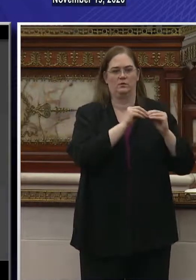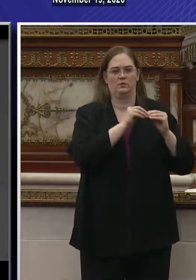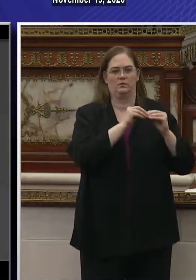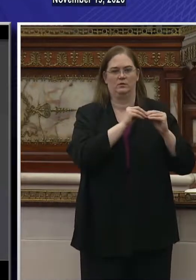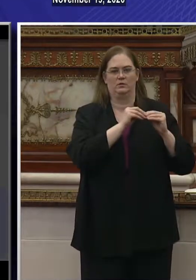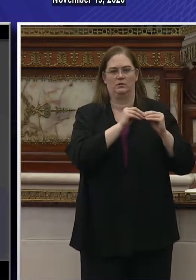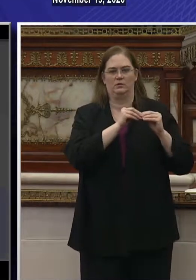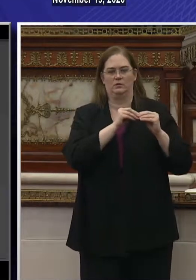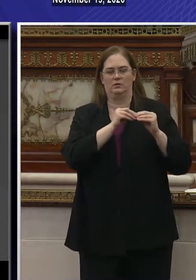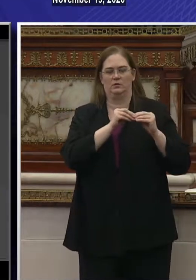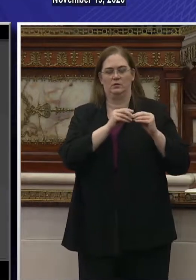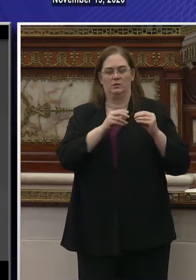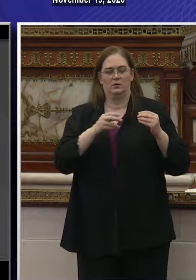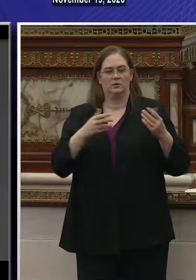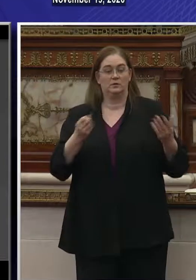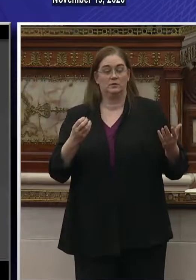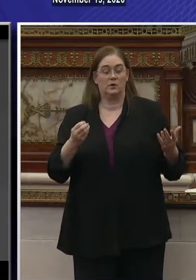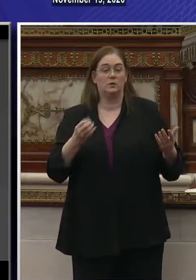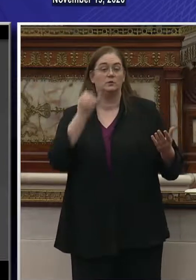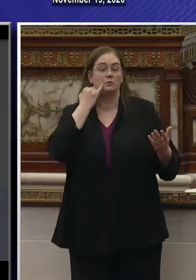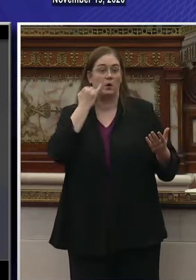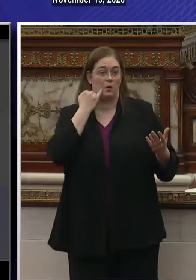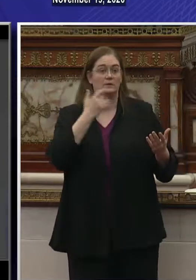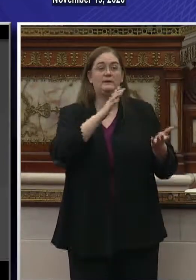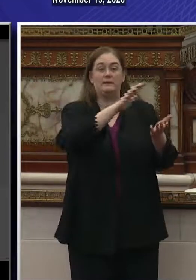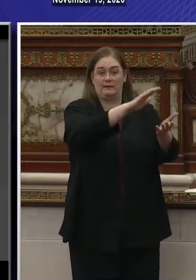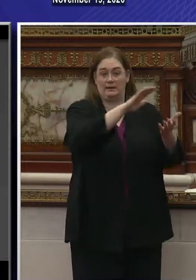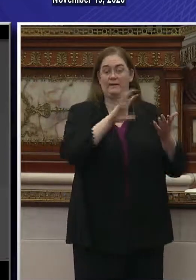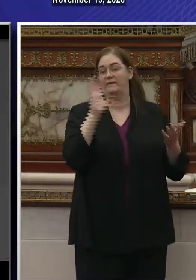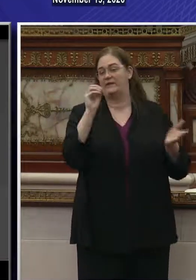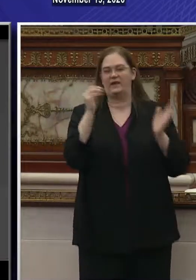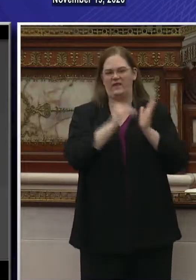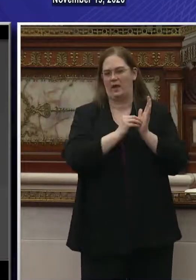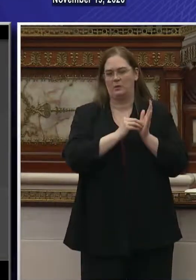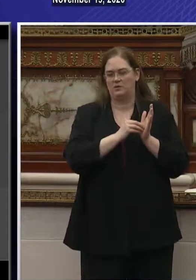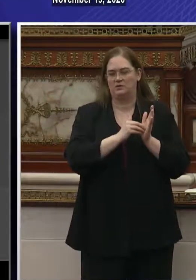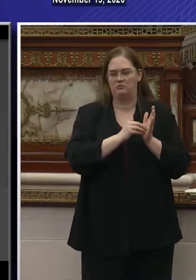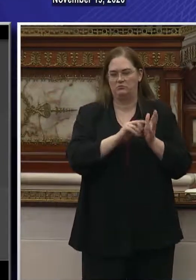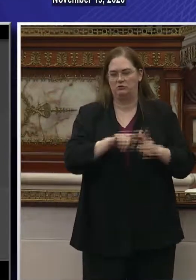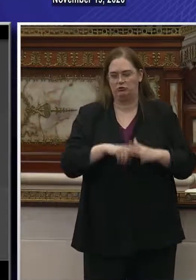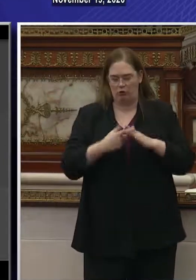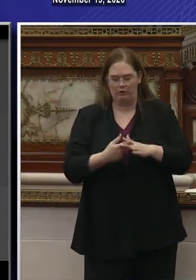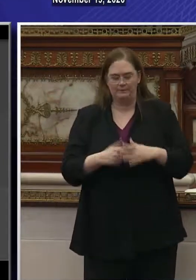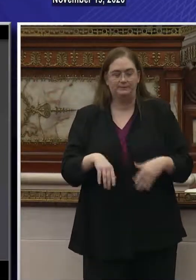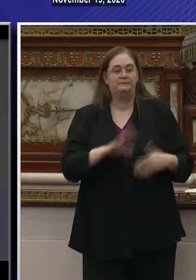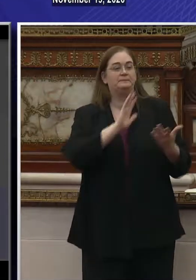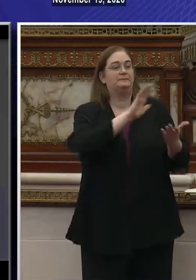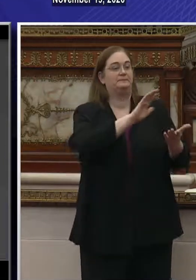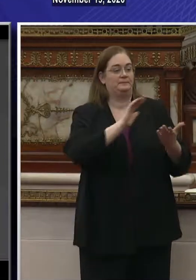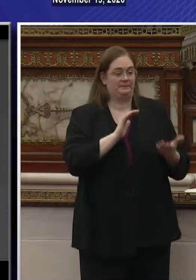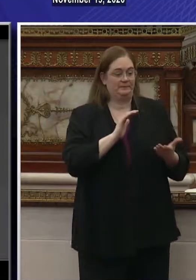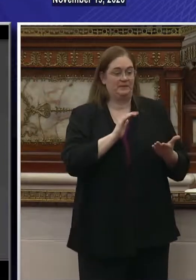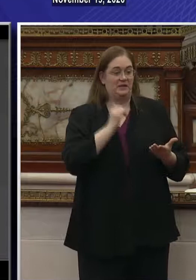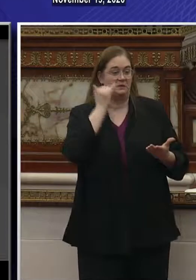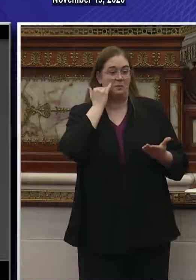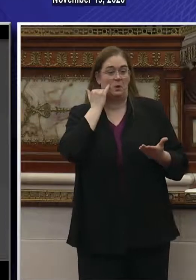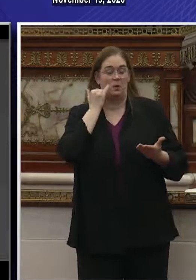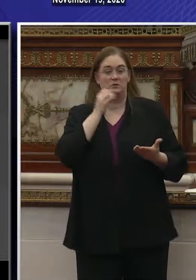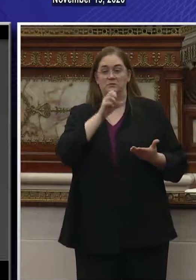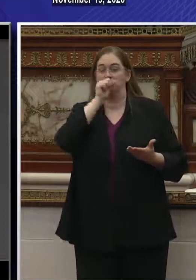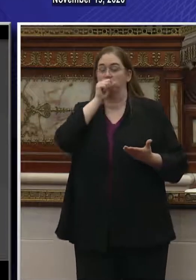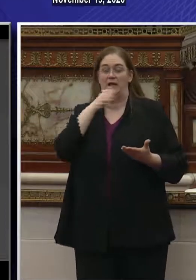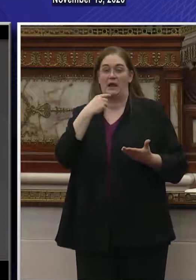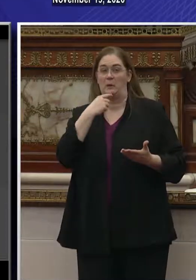can vaccinate even more. So let's say they do give us 50,000 doses to start off with. If I don't report